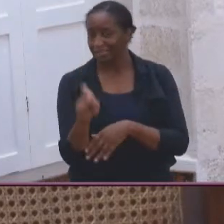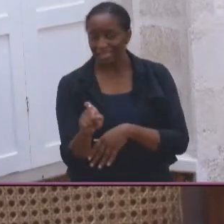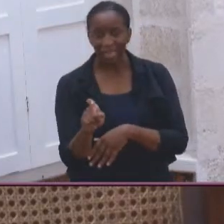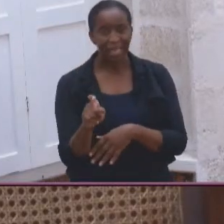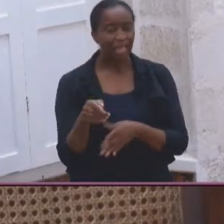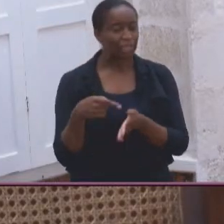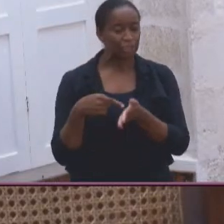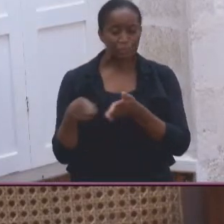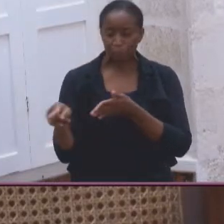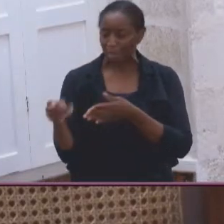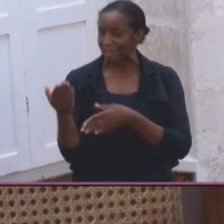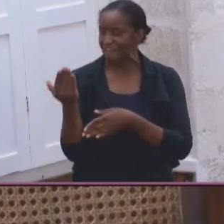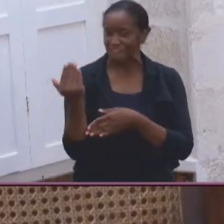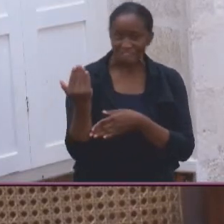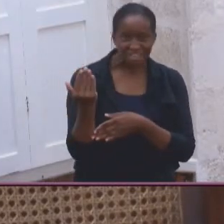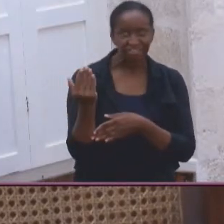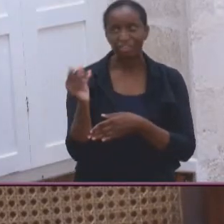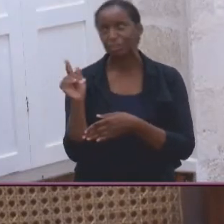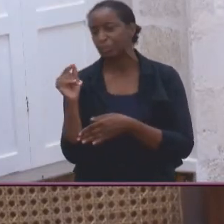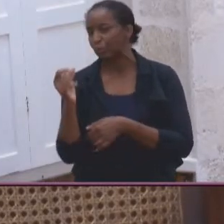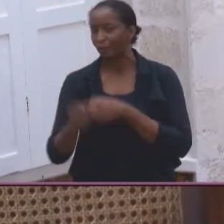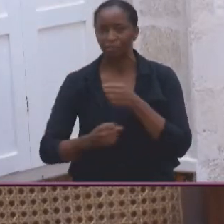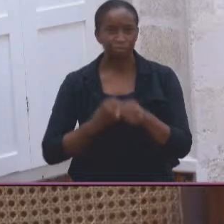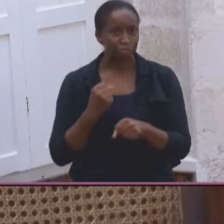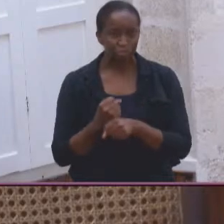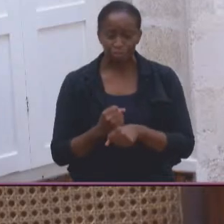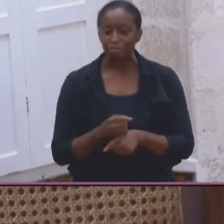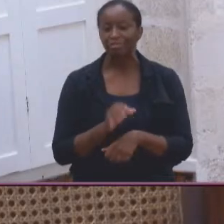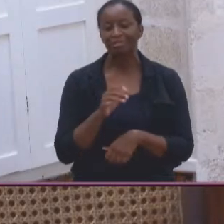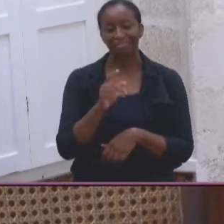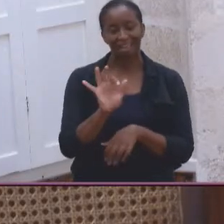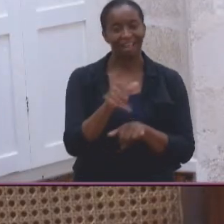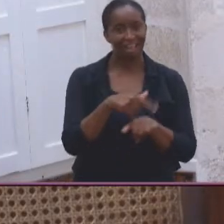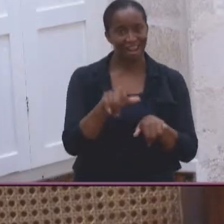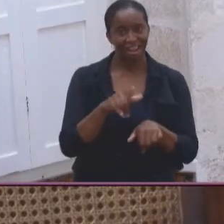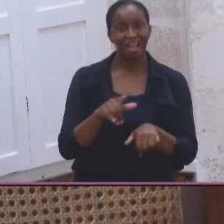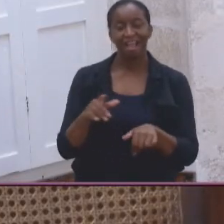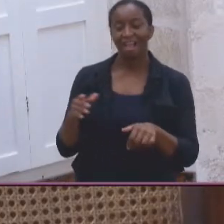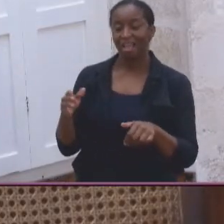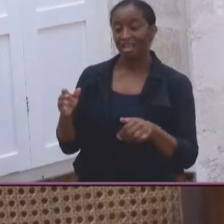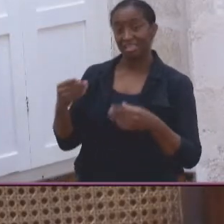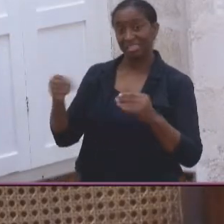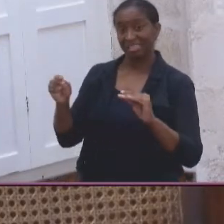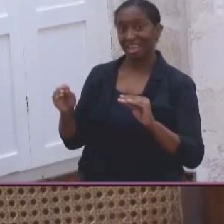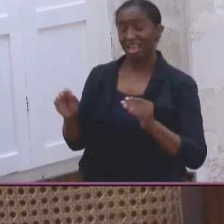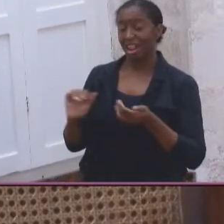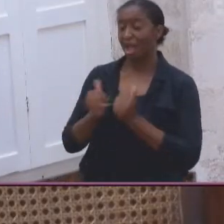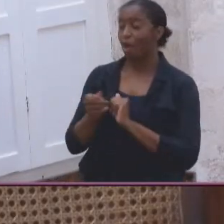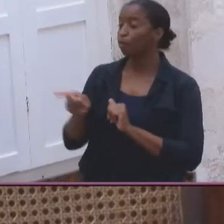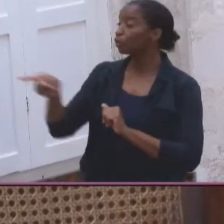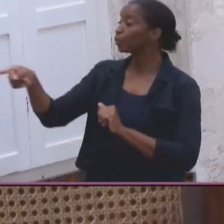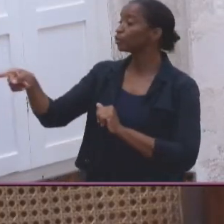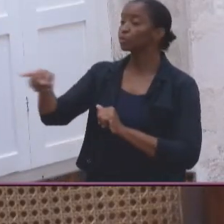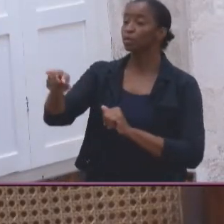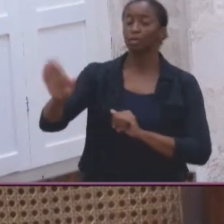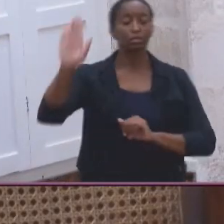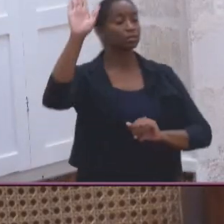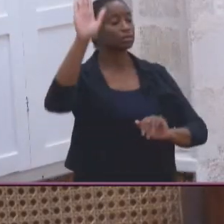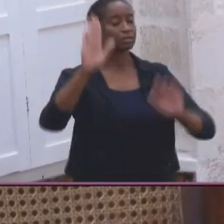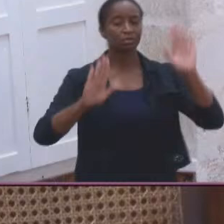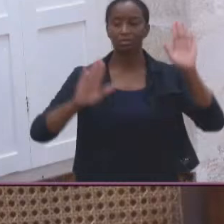years, or given moratoriums on people who haven't paid their NIS payments for 5, 10 years.